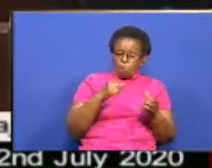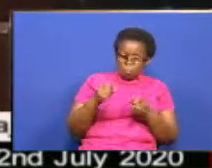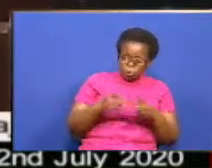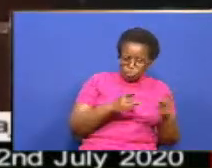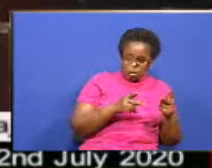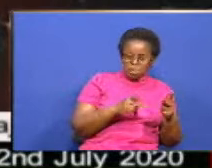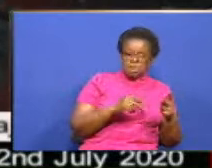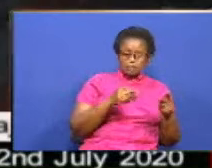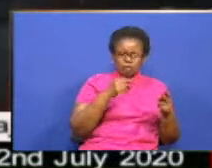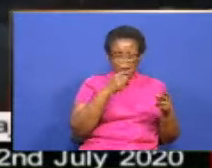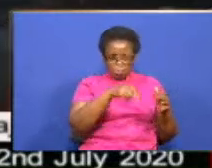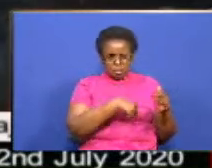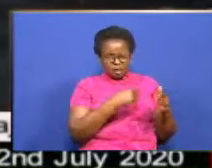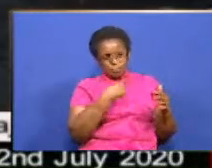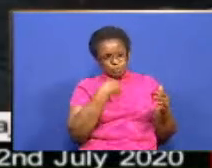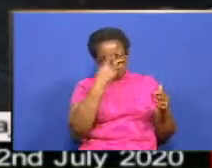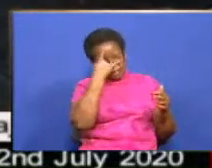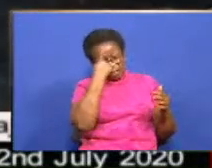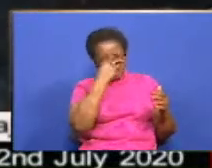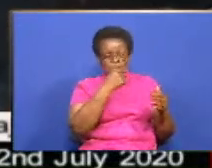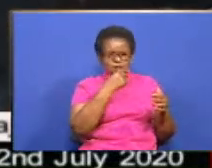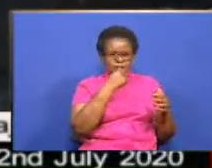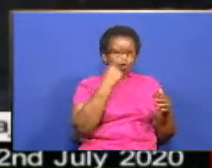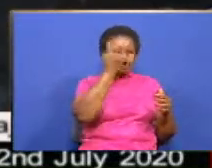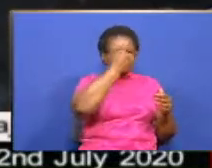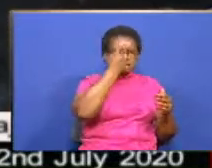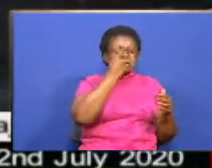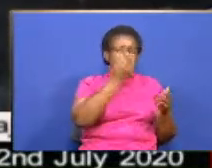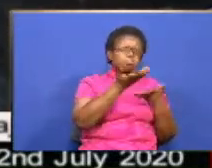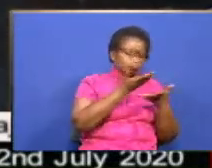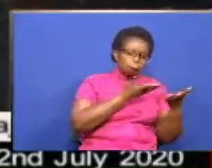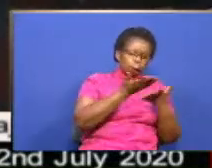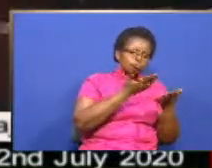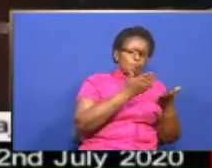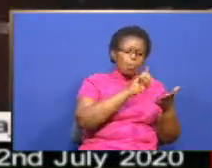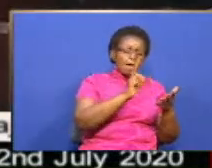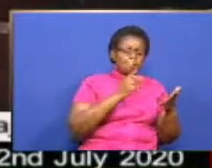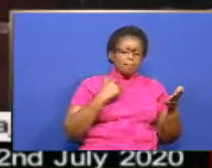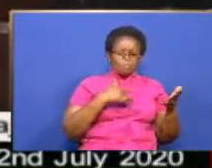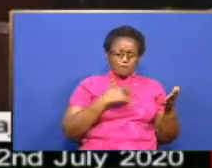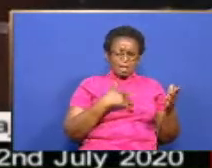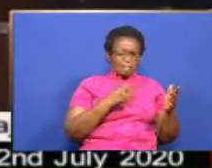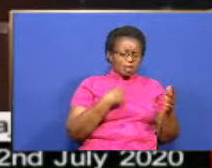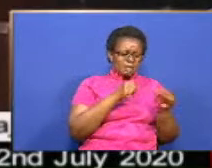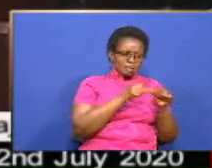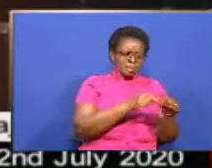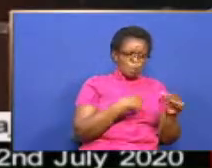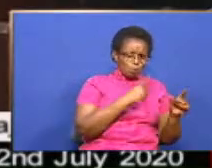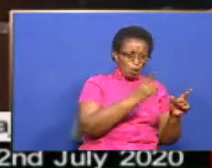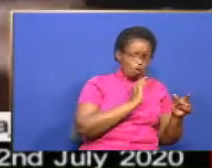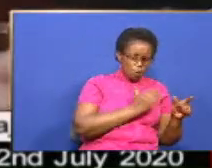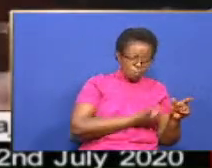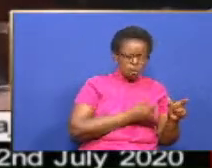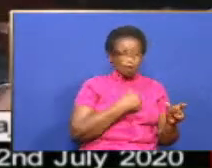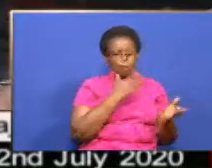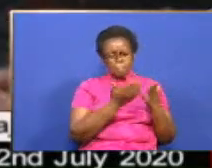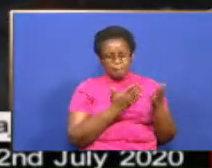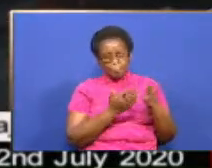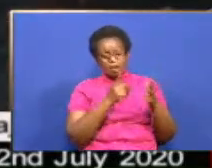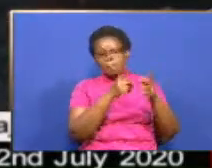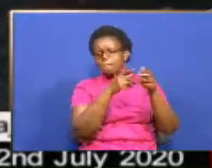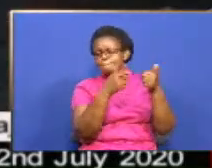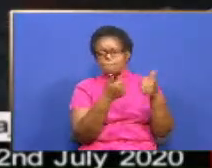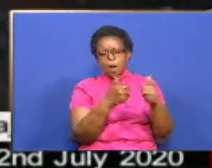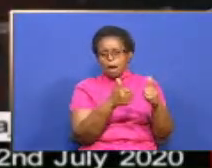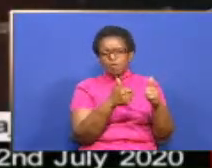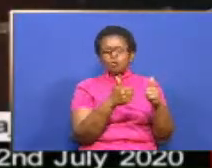to reconsider where people may feel that they are still in one committee or they probably have not been